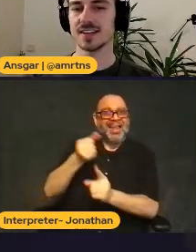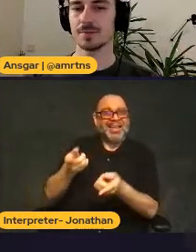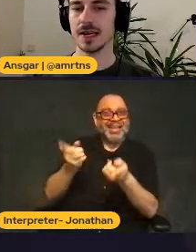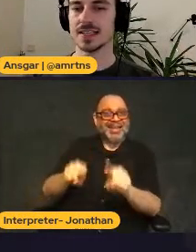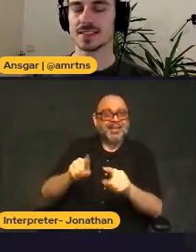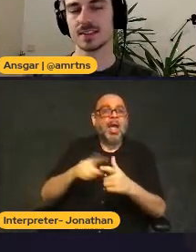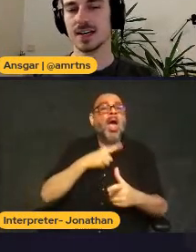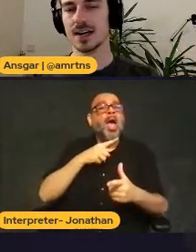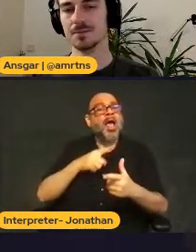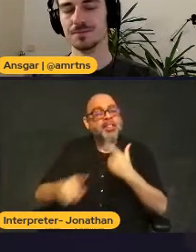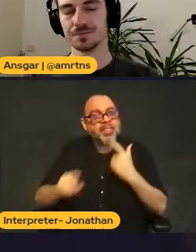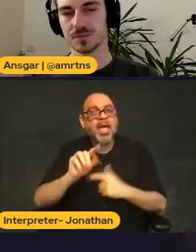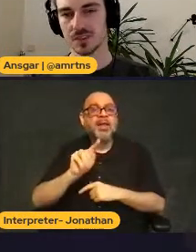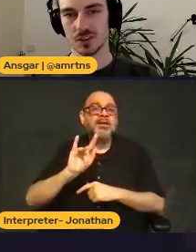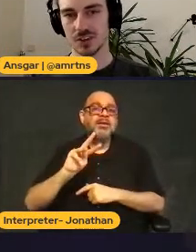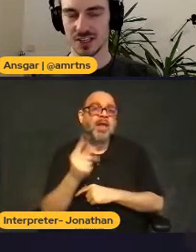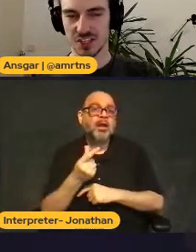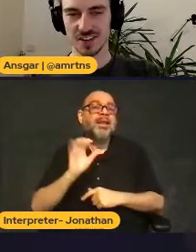the database